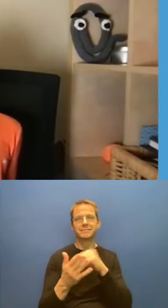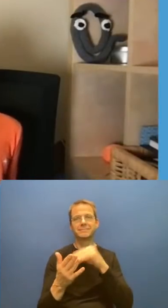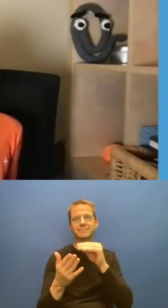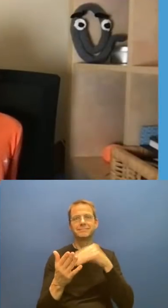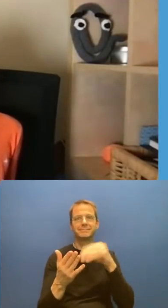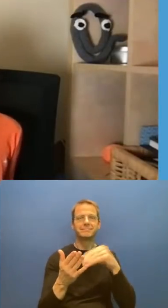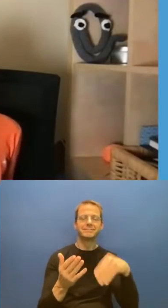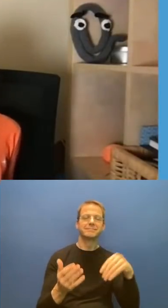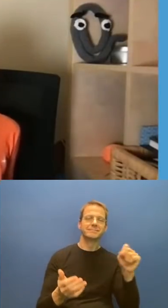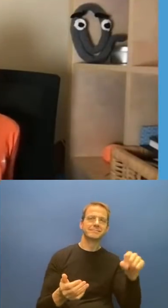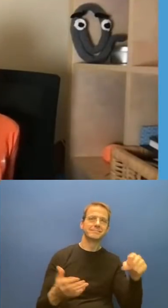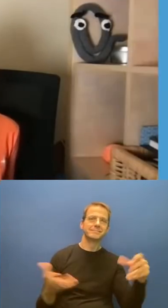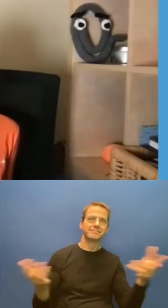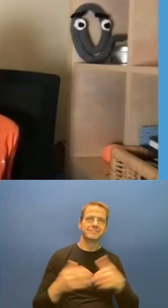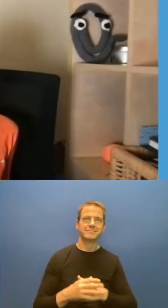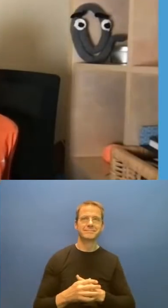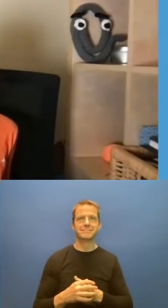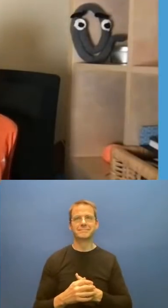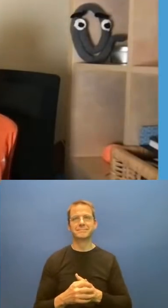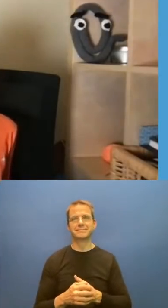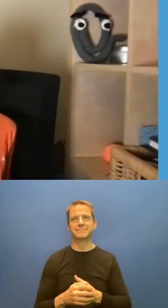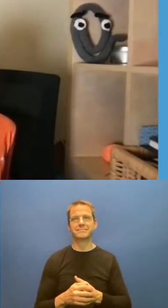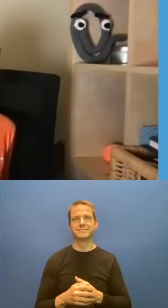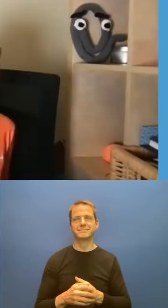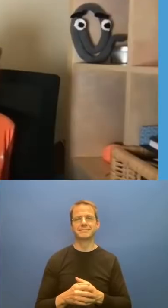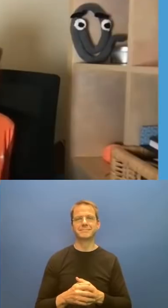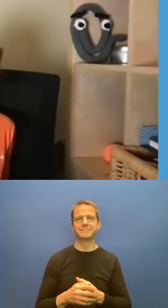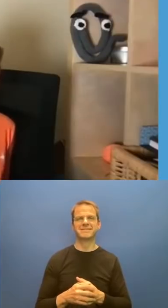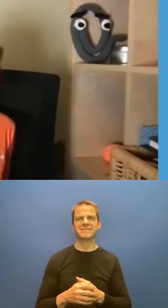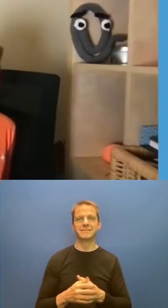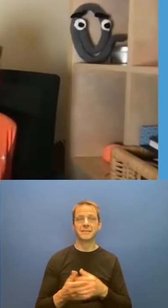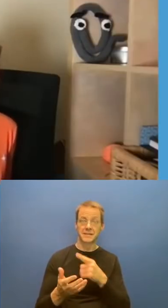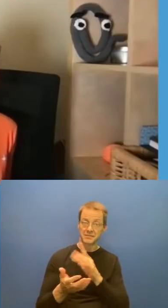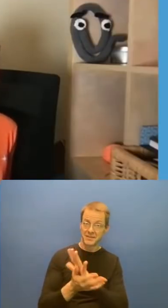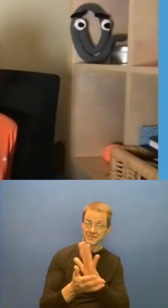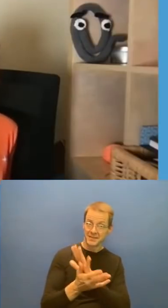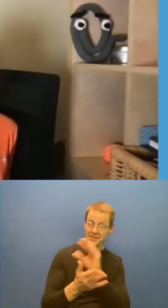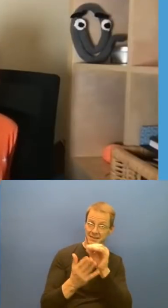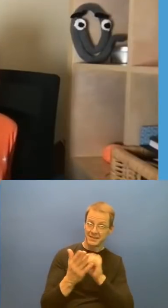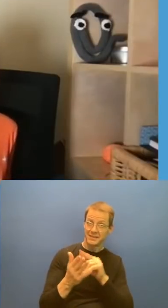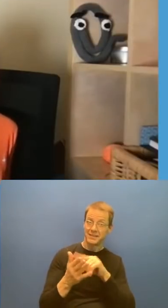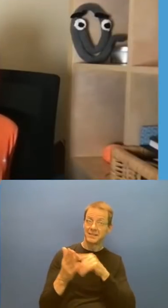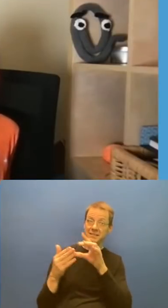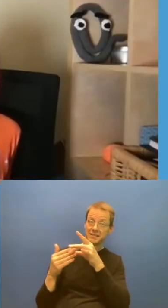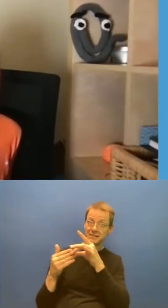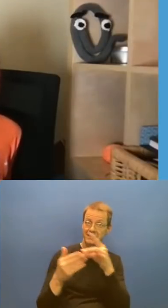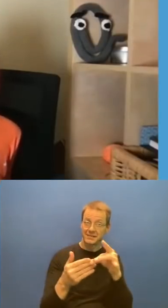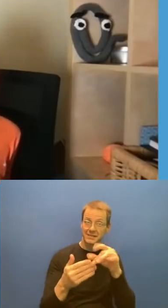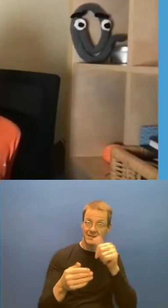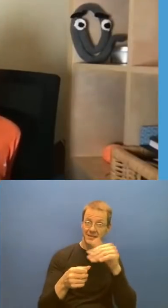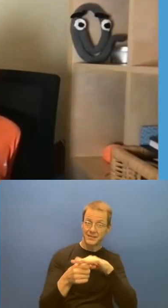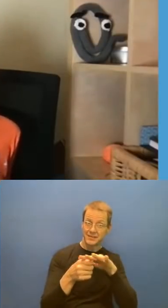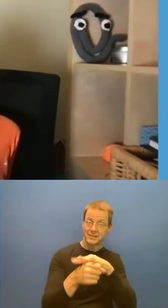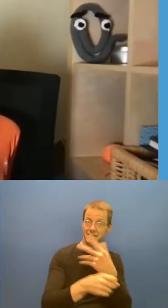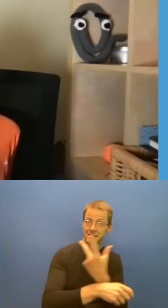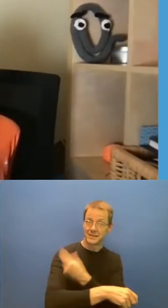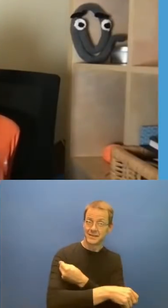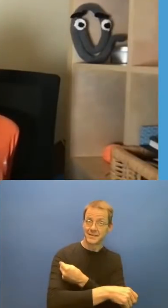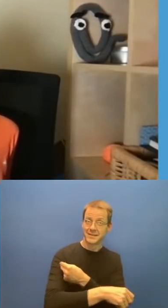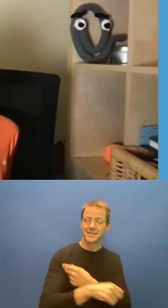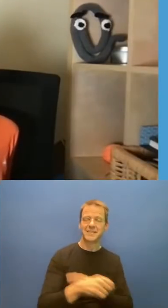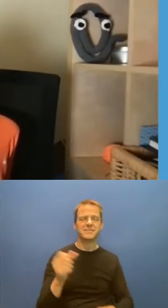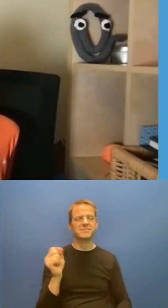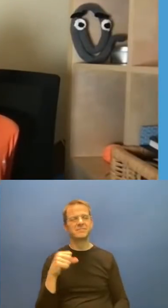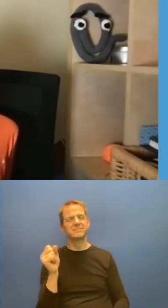another spot to give you your vaccine? Yeah, kind of like a little room without a door. Okay.